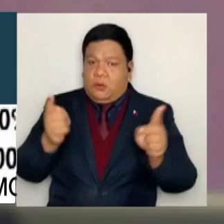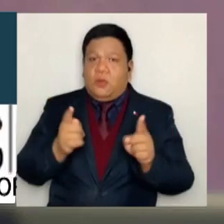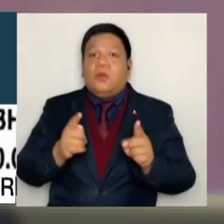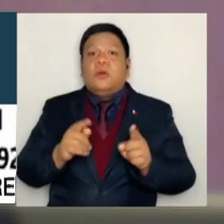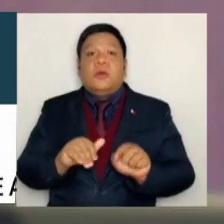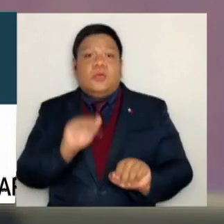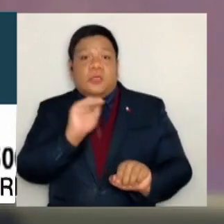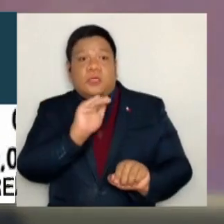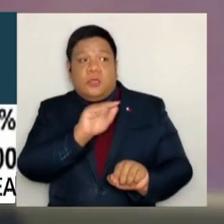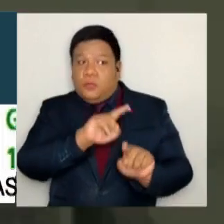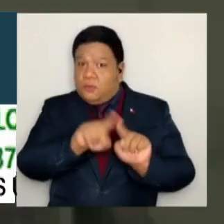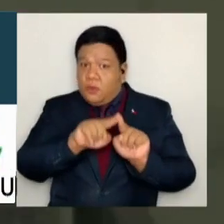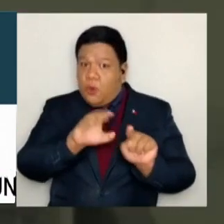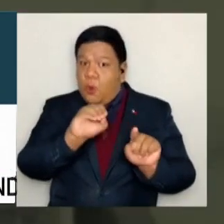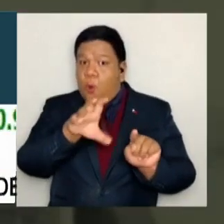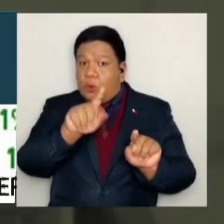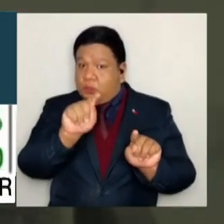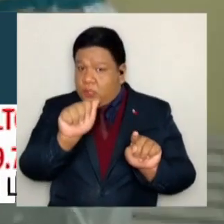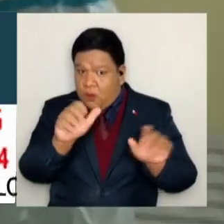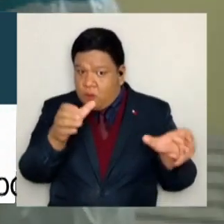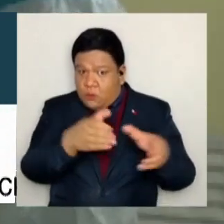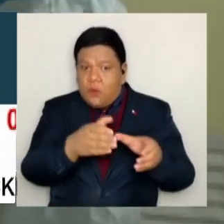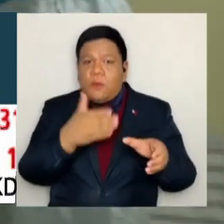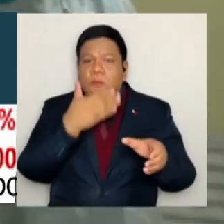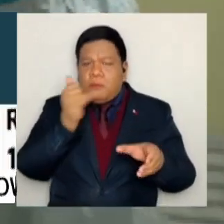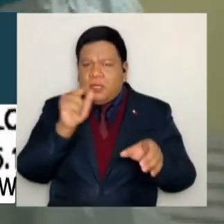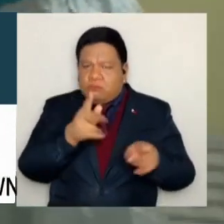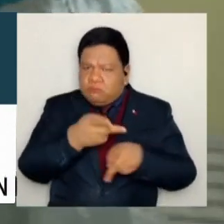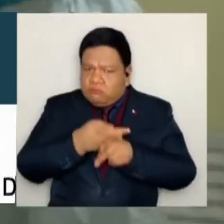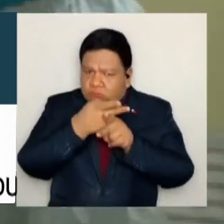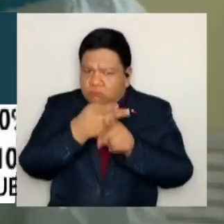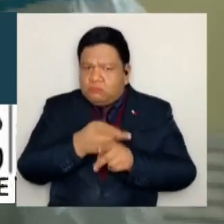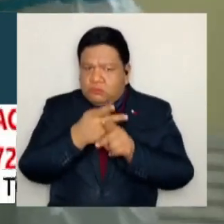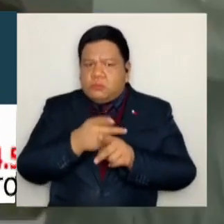research groups like Okta to practice the same precaution.